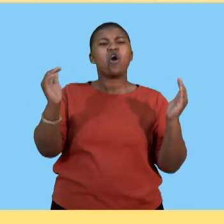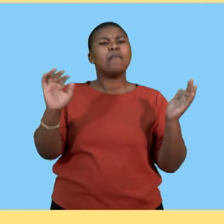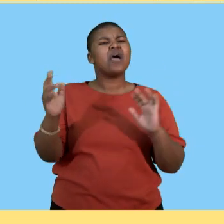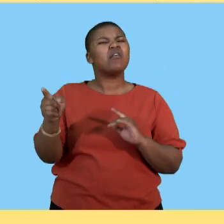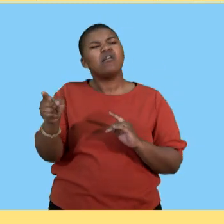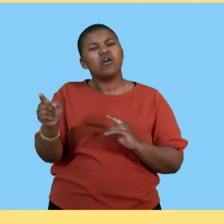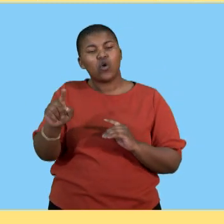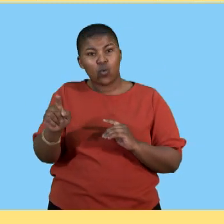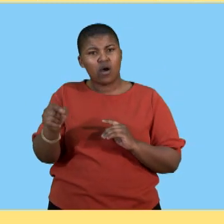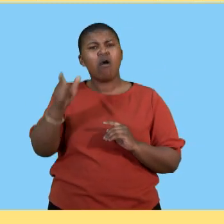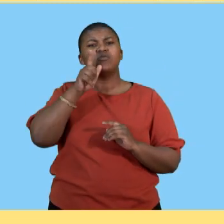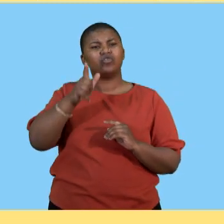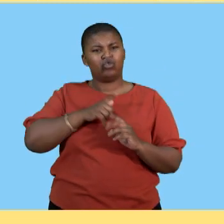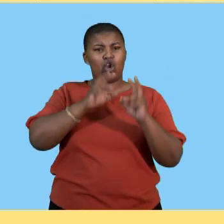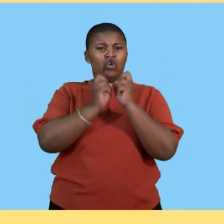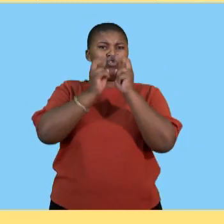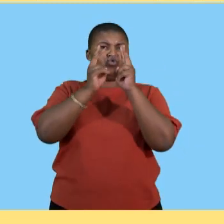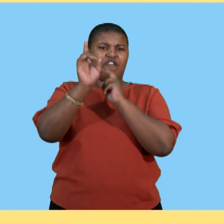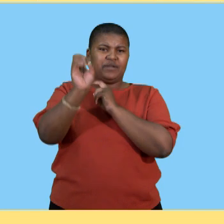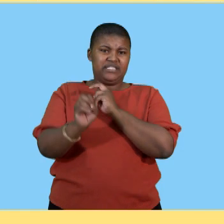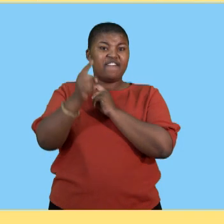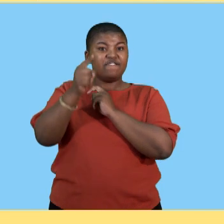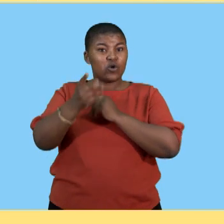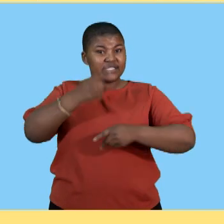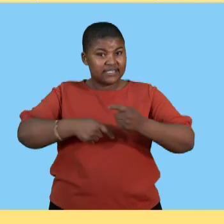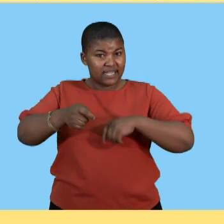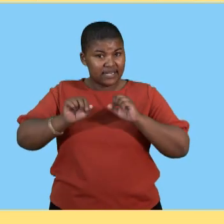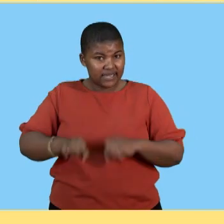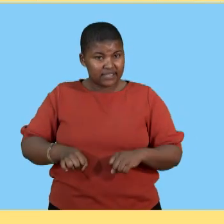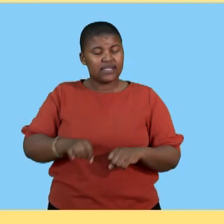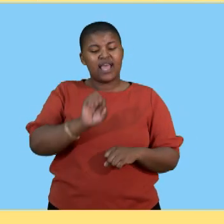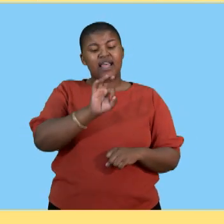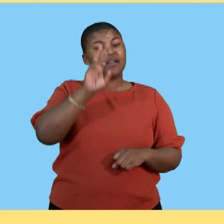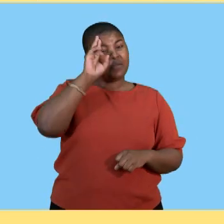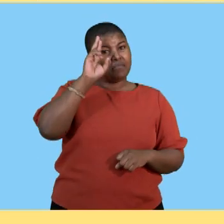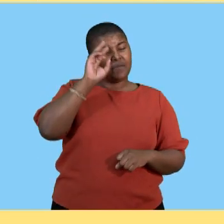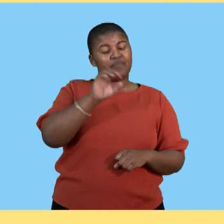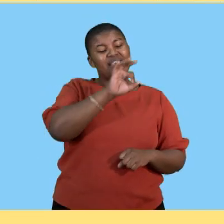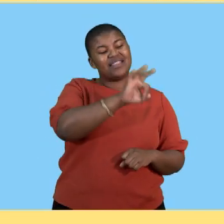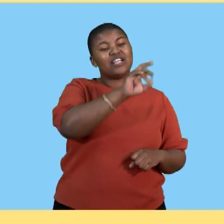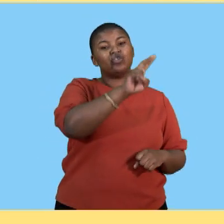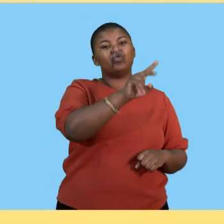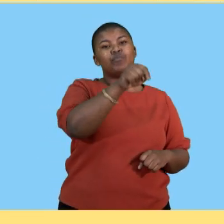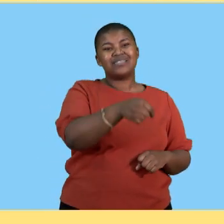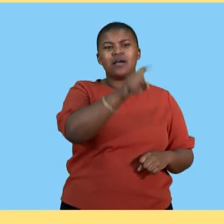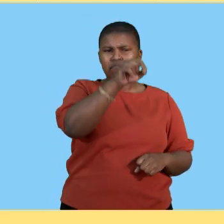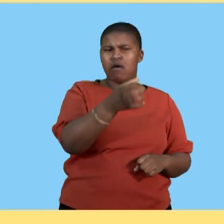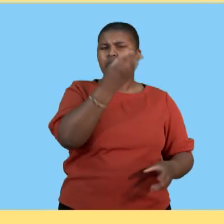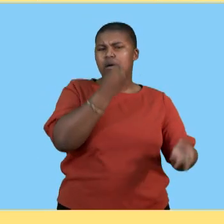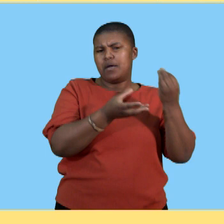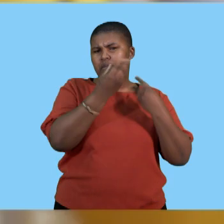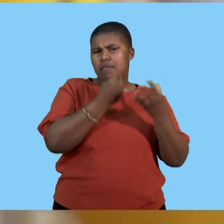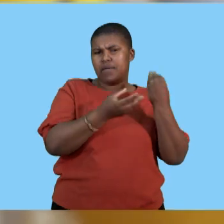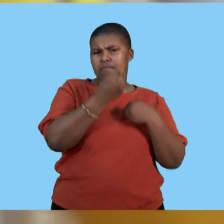told commission income is at 12% of sales. Again, this 32,000, is this all that we were supposed to